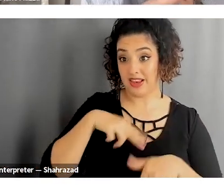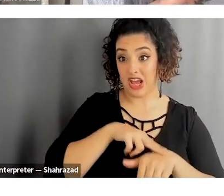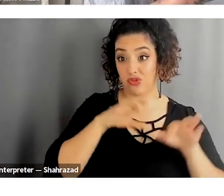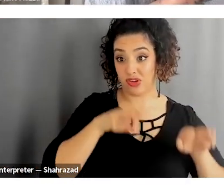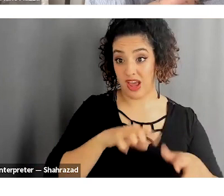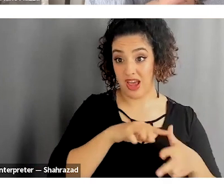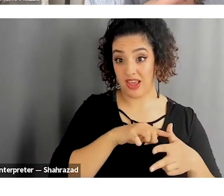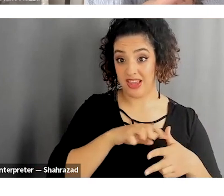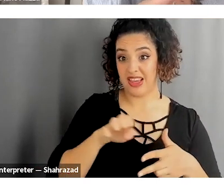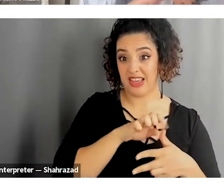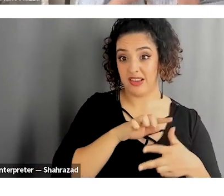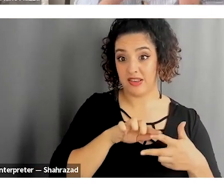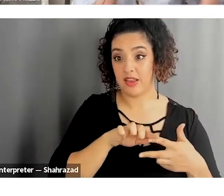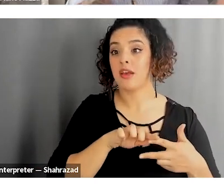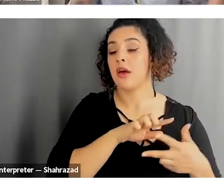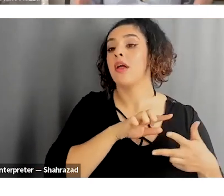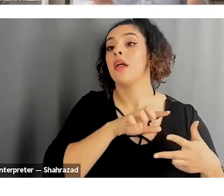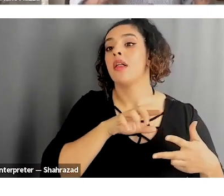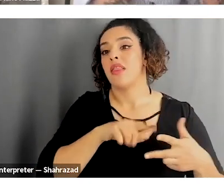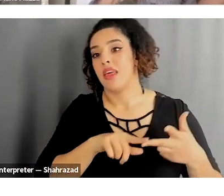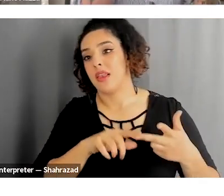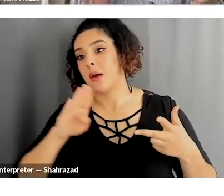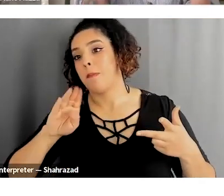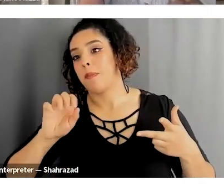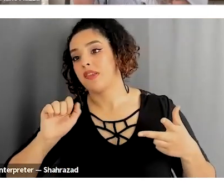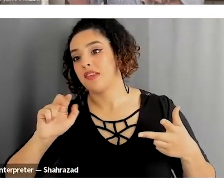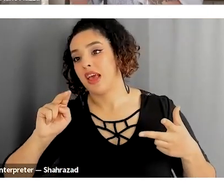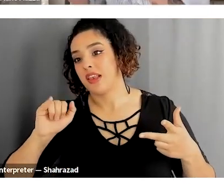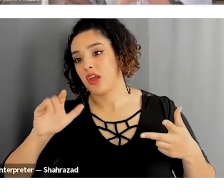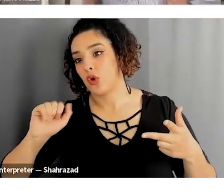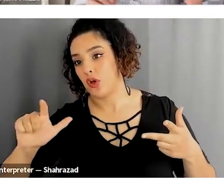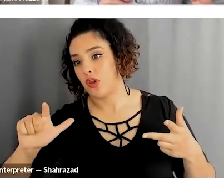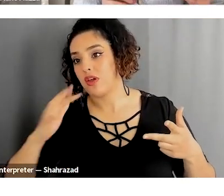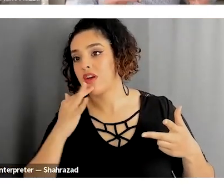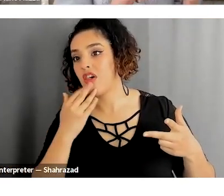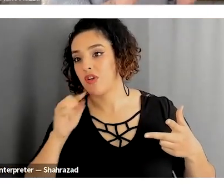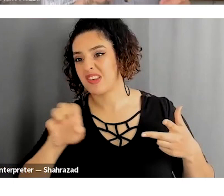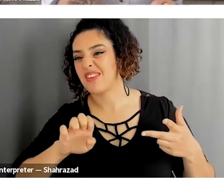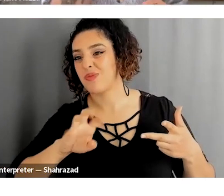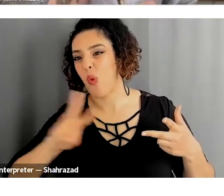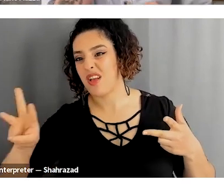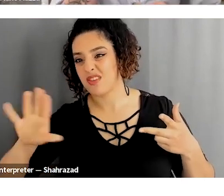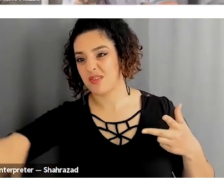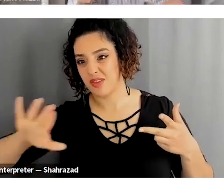Botanical Colors, which is on the West Coast. And then everyone else is kind of doing it in these little pockets.